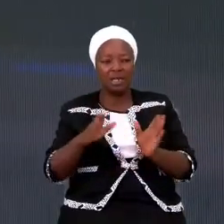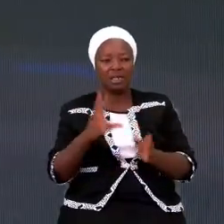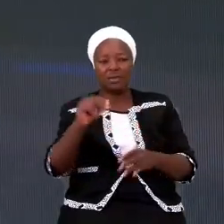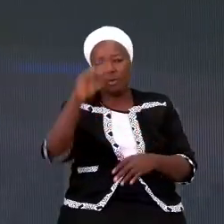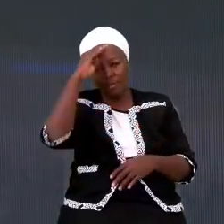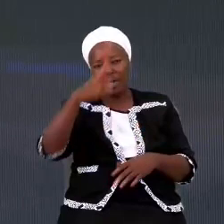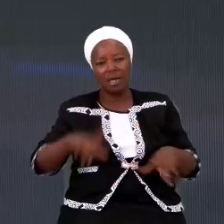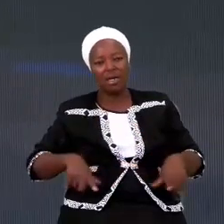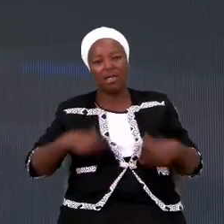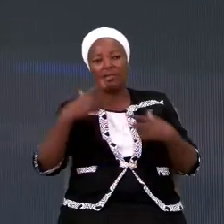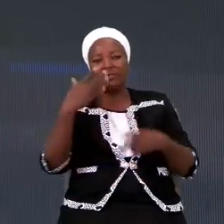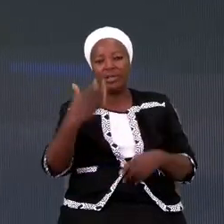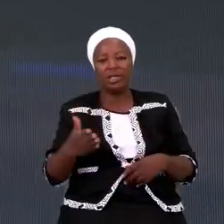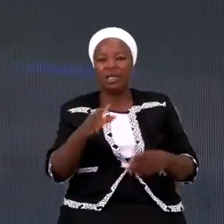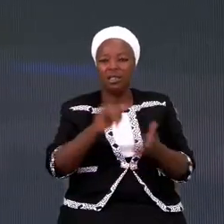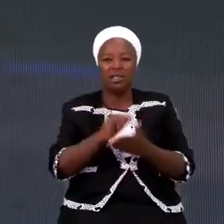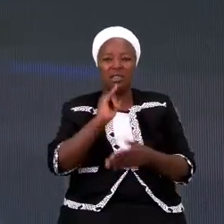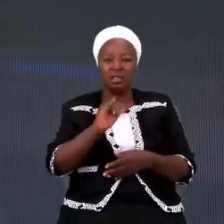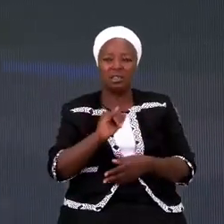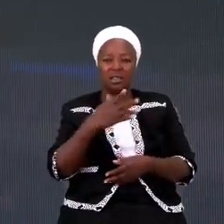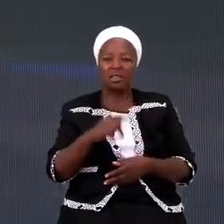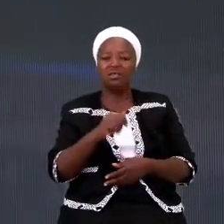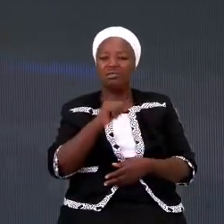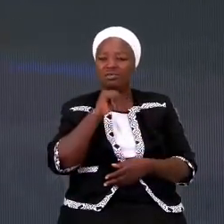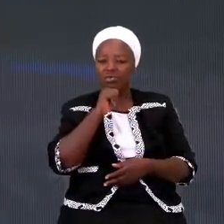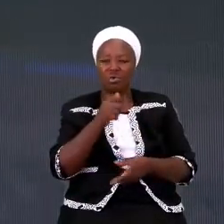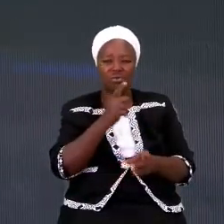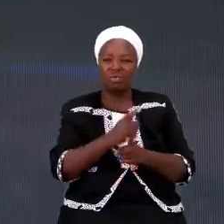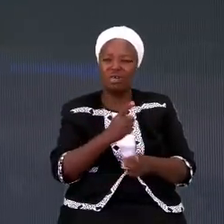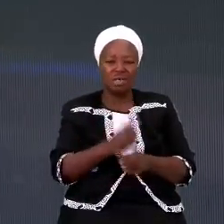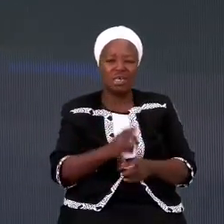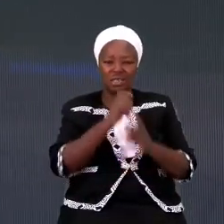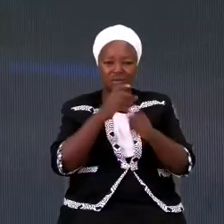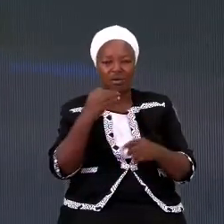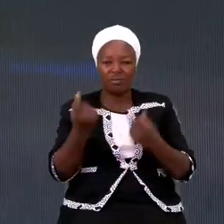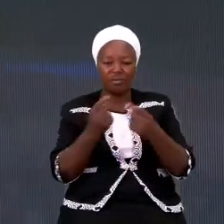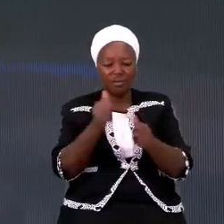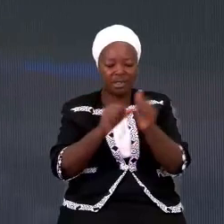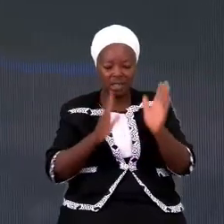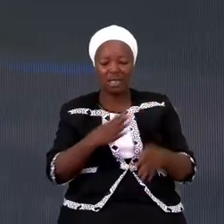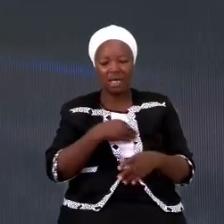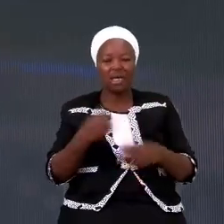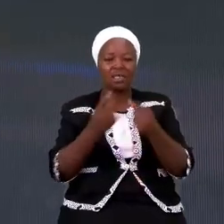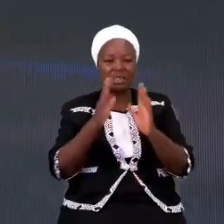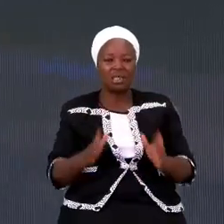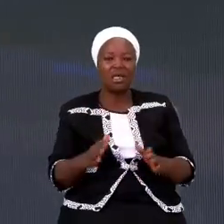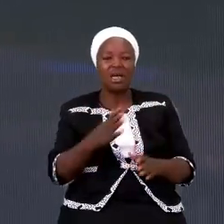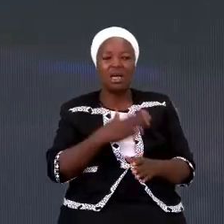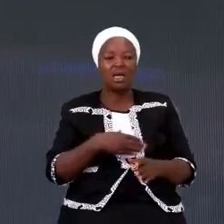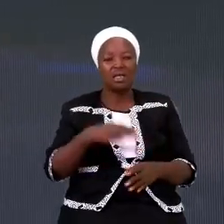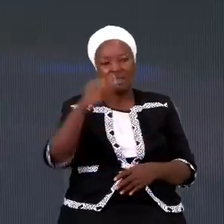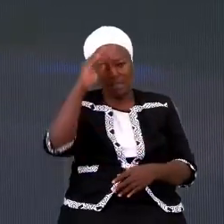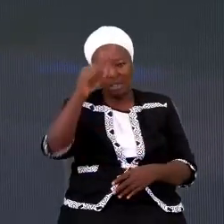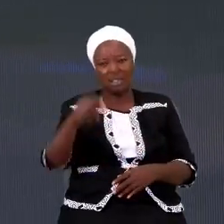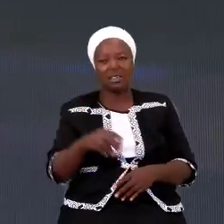his bishopric, his ministry, his position, let another take. Verse